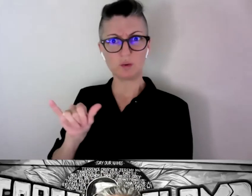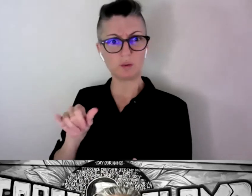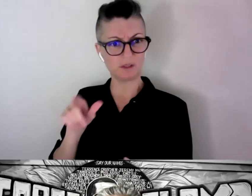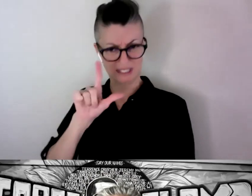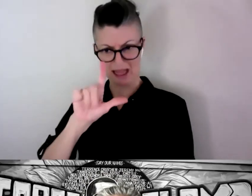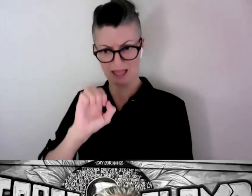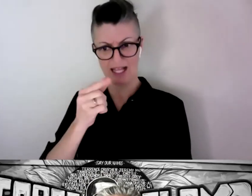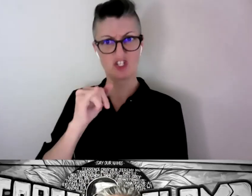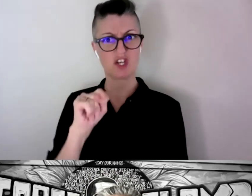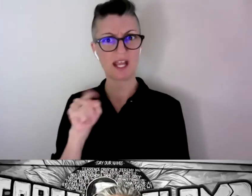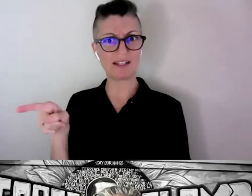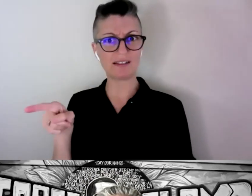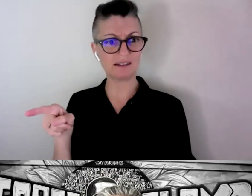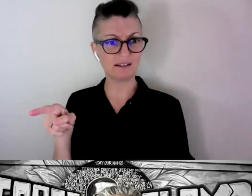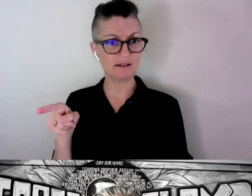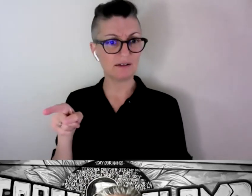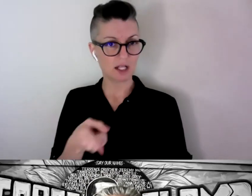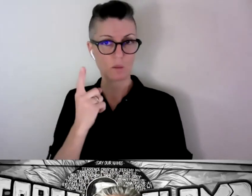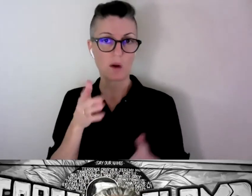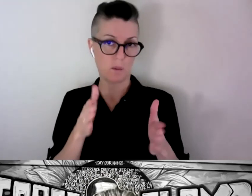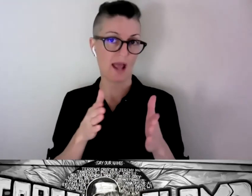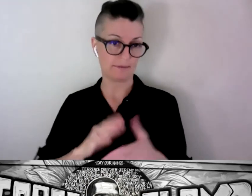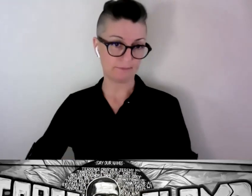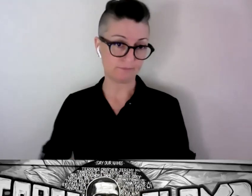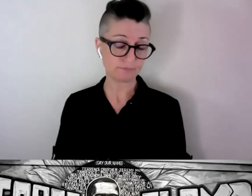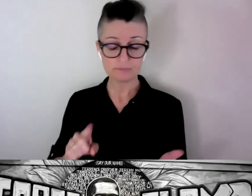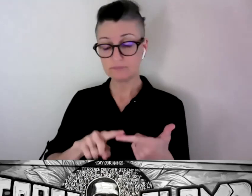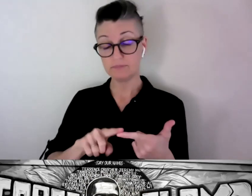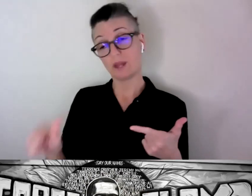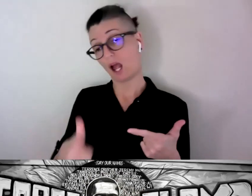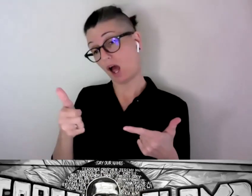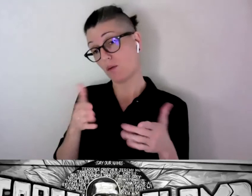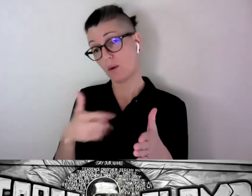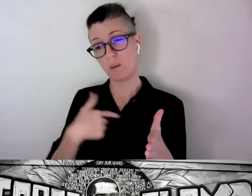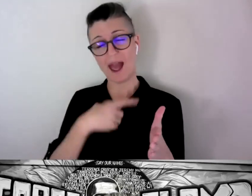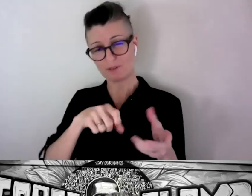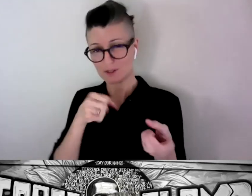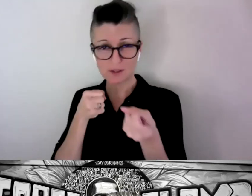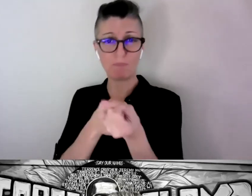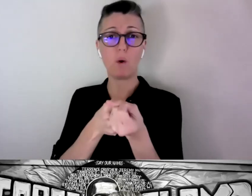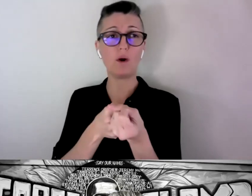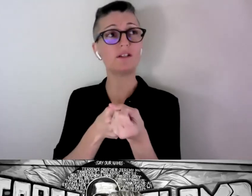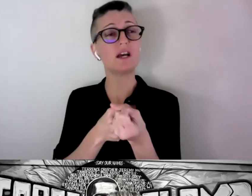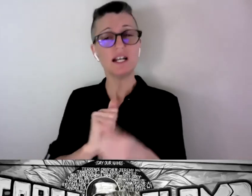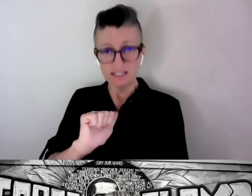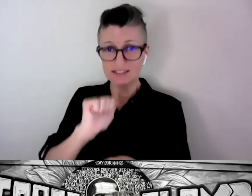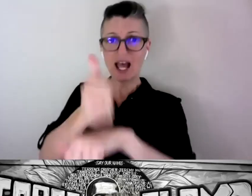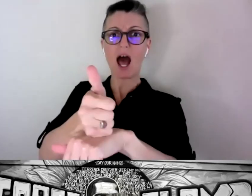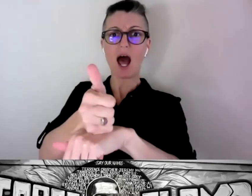So that's one. Two, we need to reinforce that. We need to set up a system that will reward